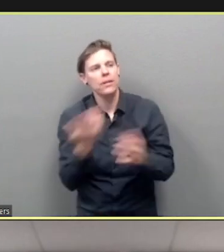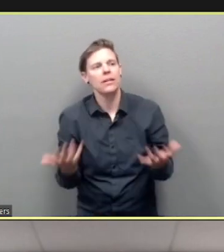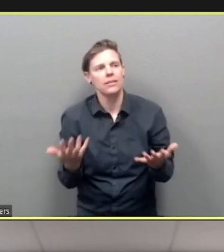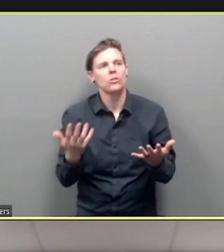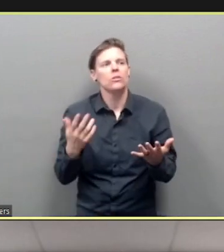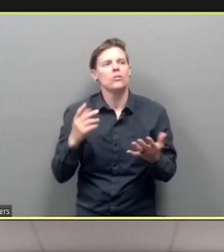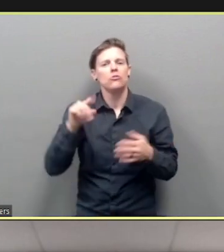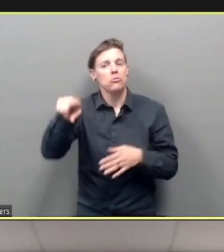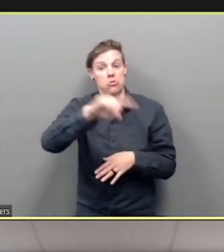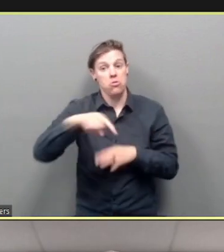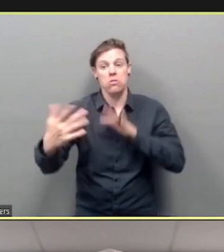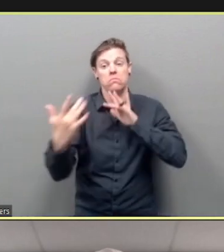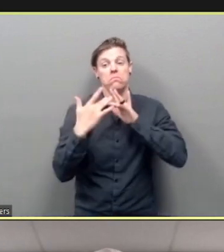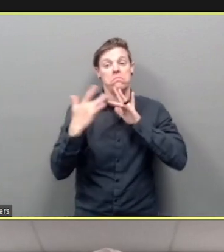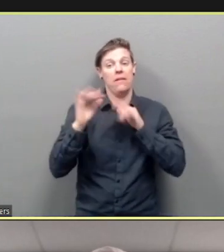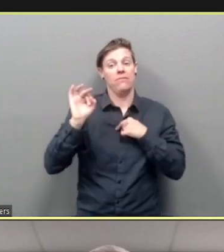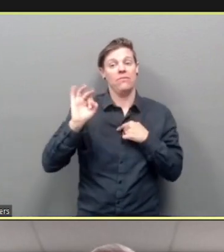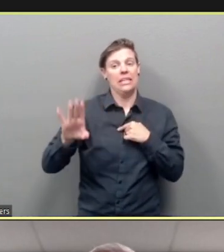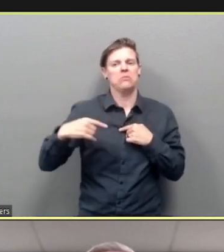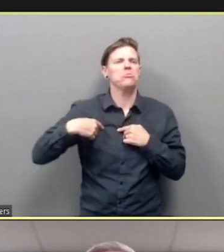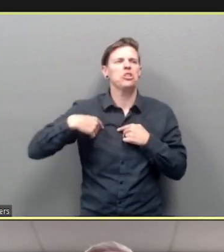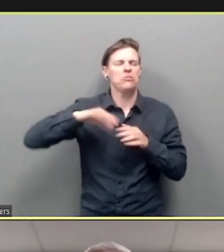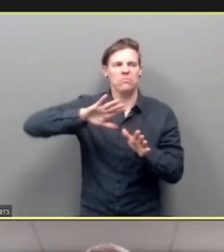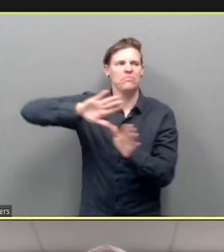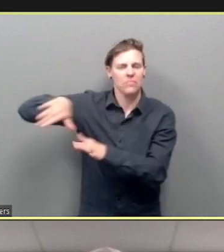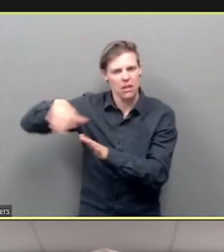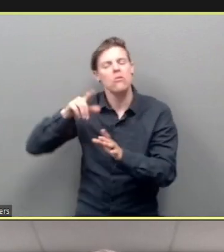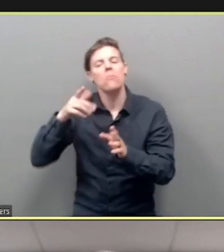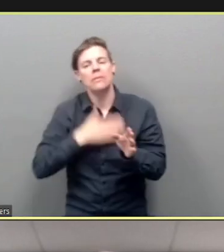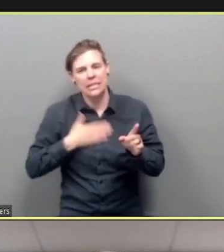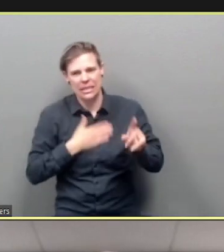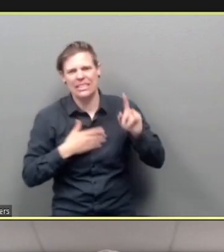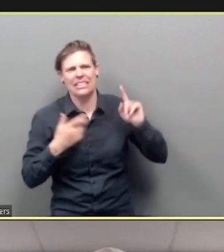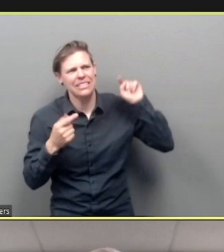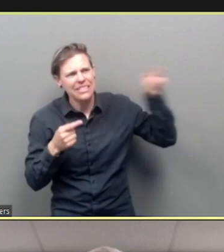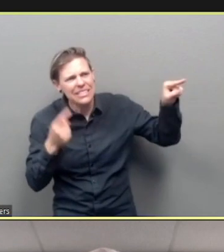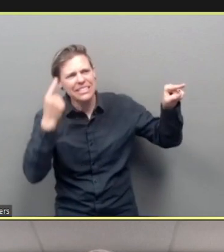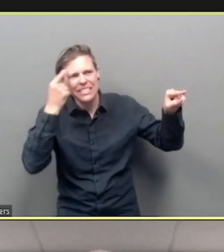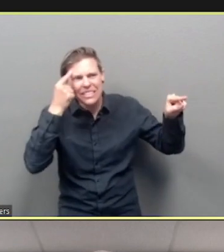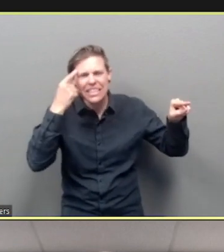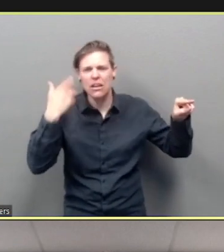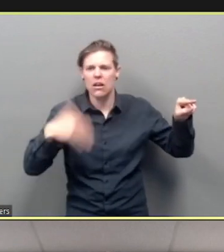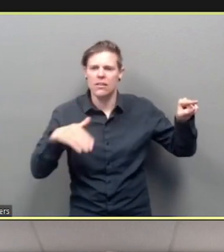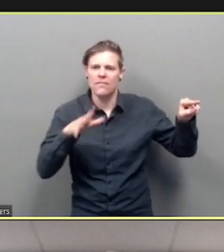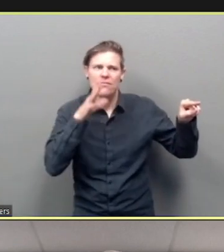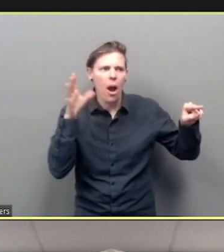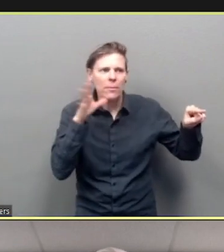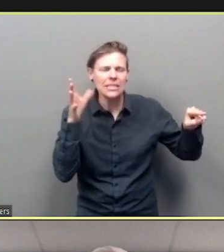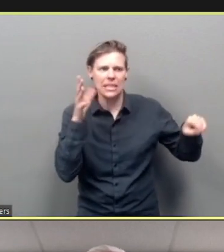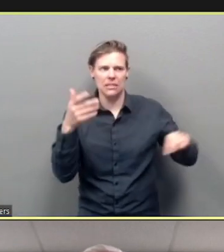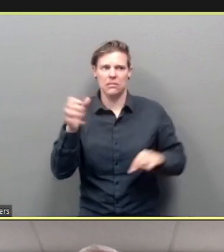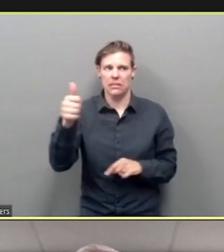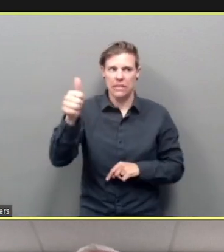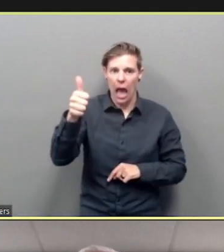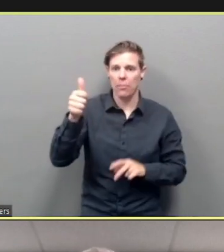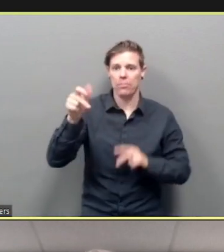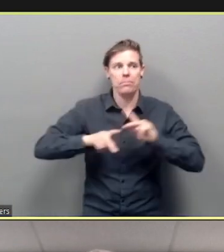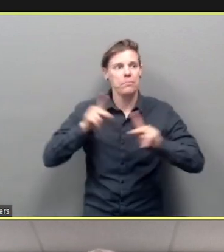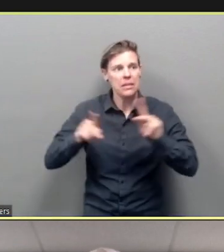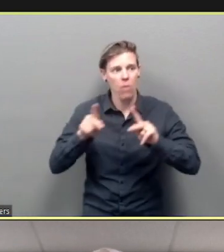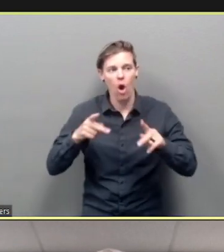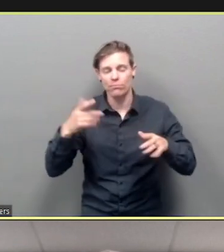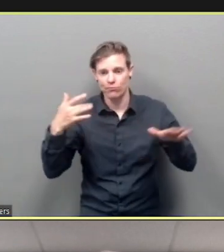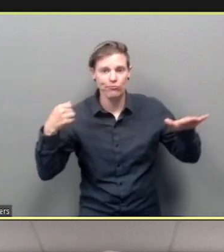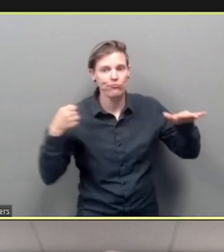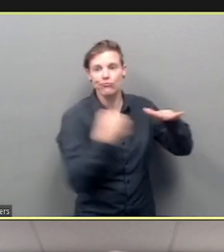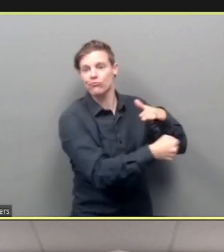know they're from Farmington. They know 10 people who personally know 10 people who are in the hospital, all of